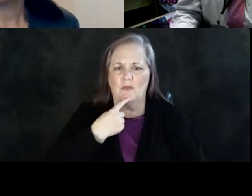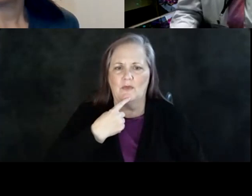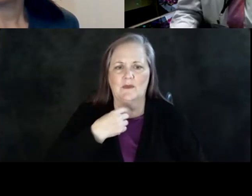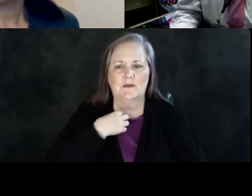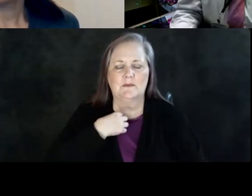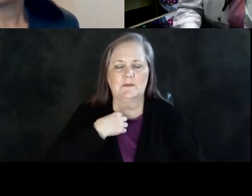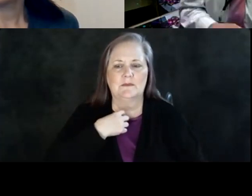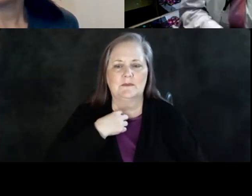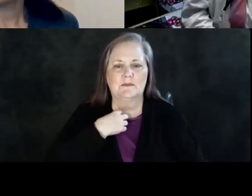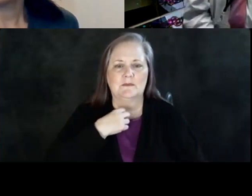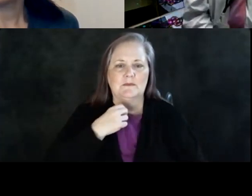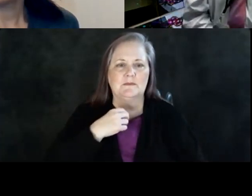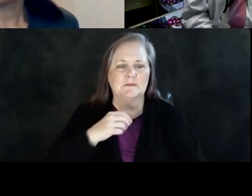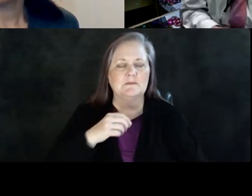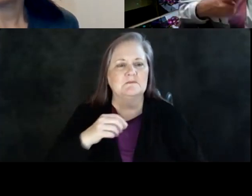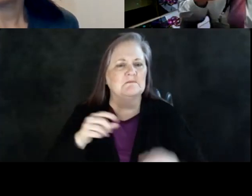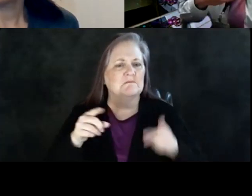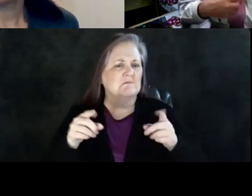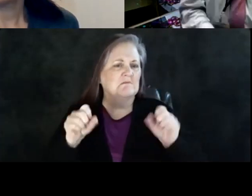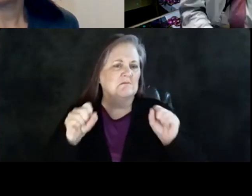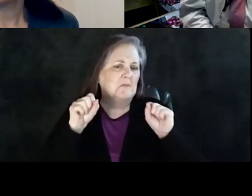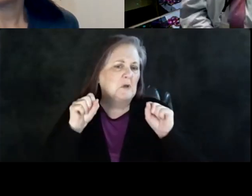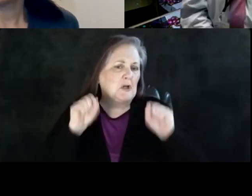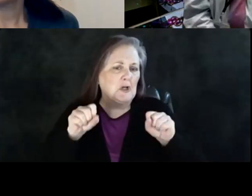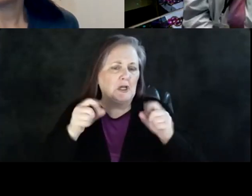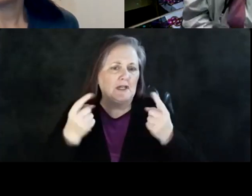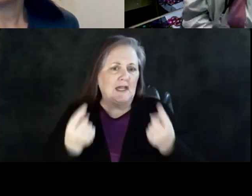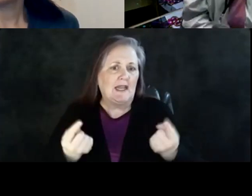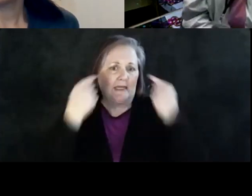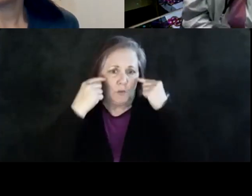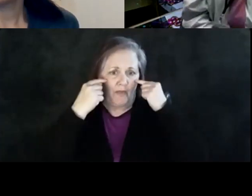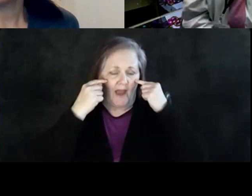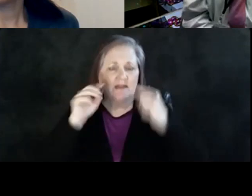So it probably can enter through the mucous membranes in the eyes.